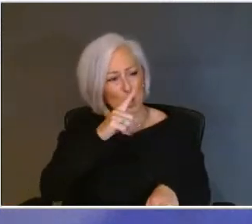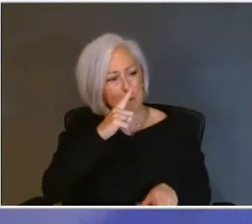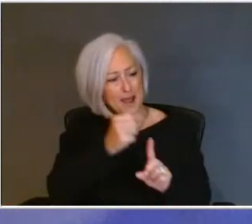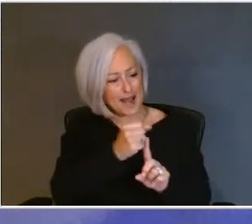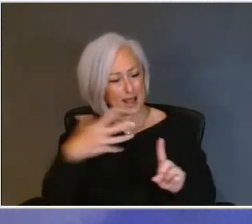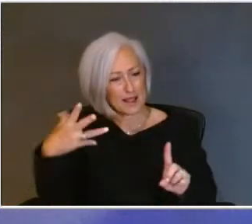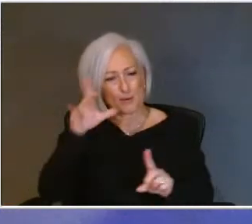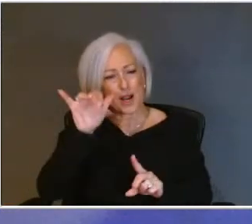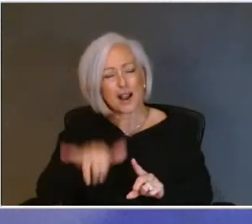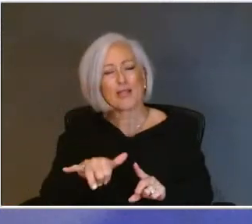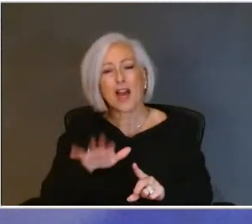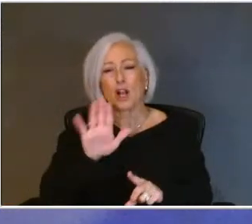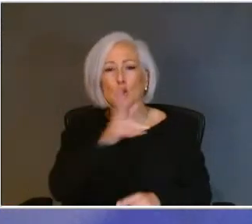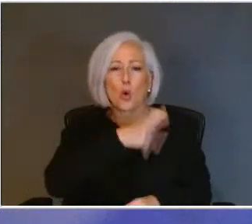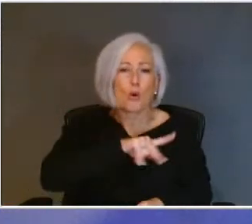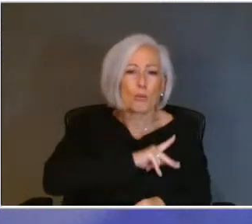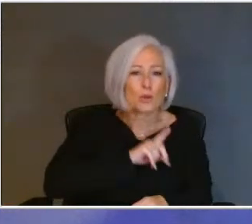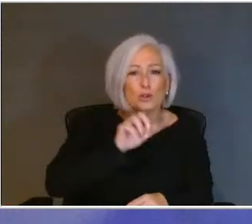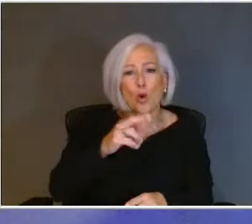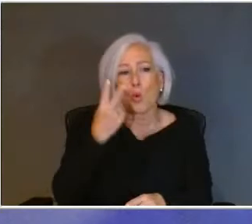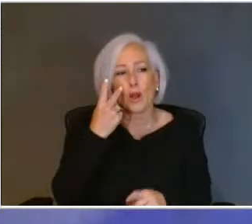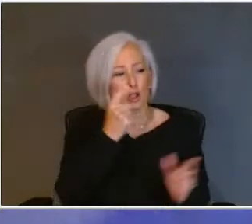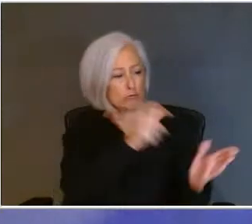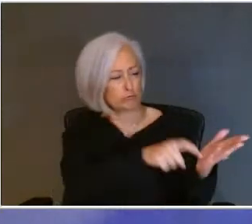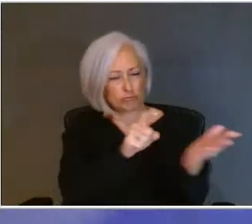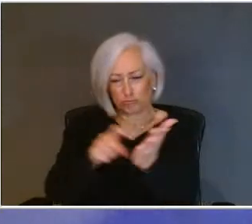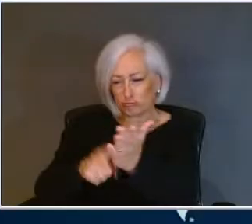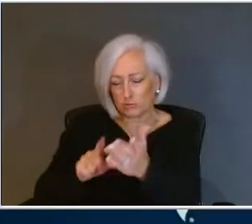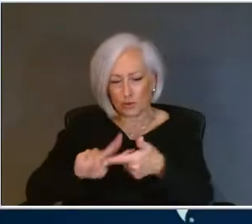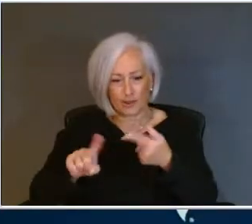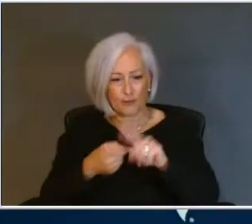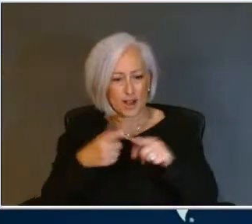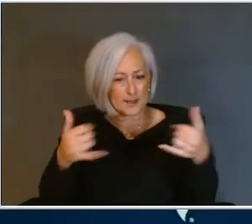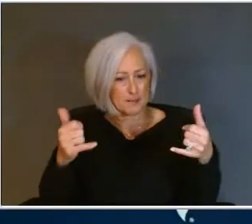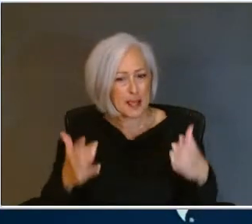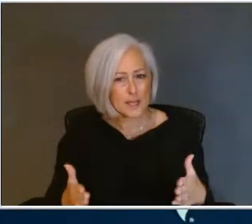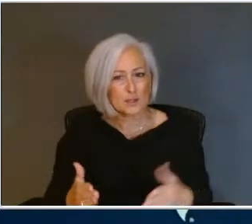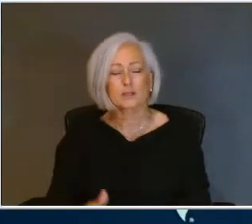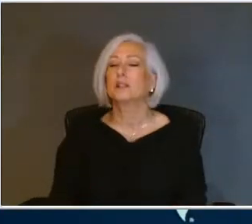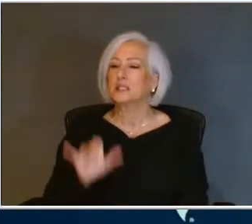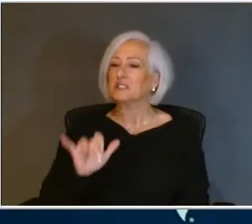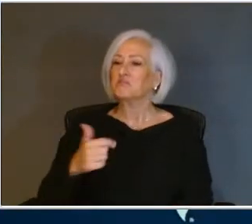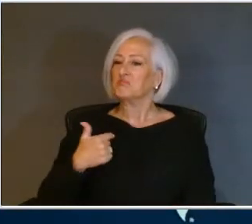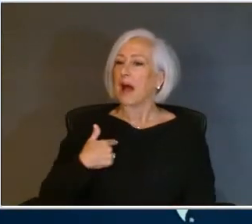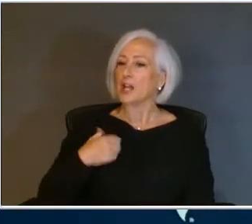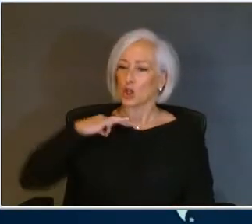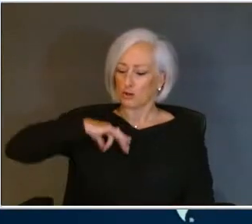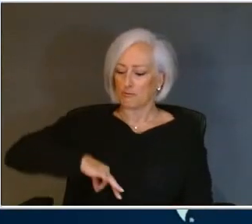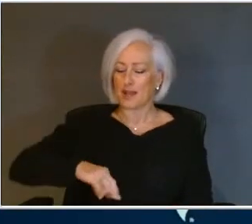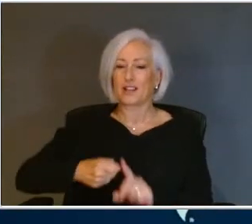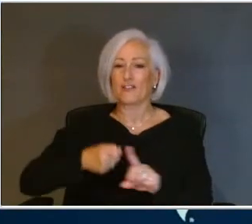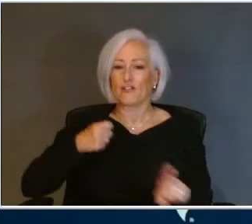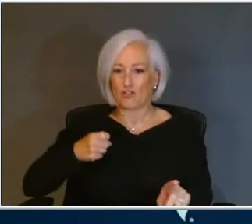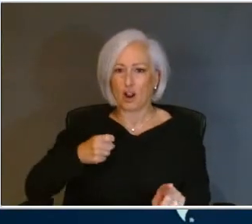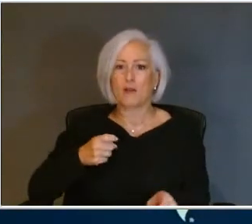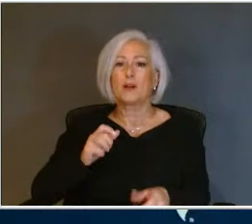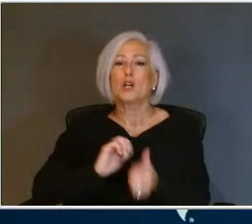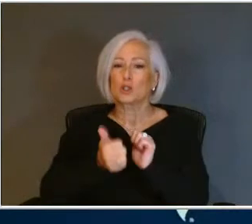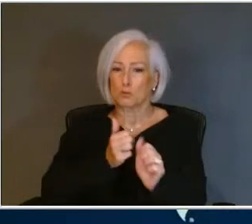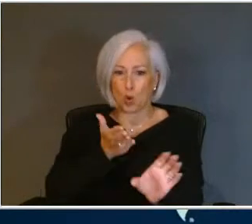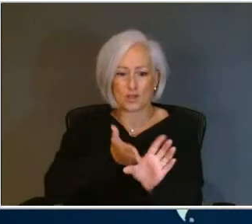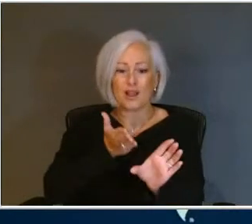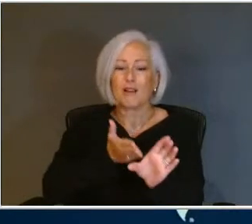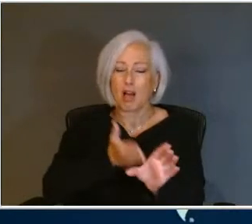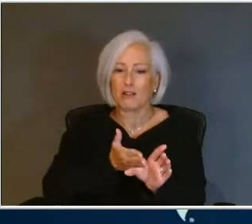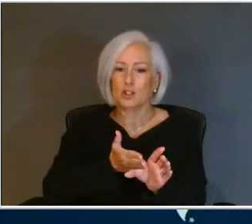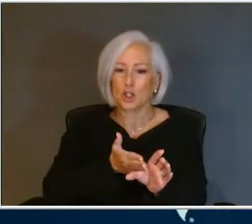what you saw around you from your other players and friends? Yeah, so I definitely could have benefited from meeting with a sports psychologist when I was in college. My freshman